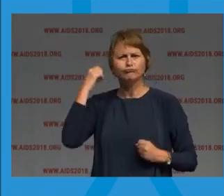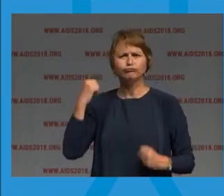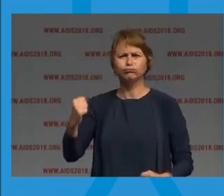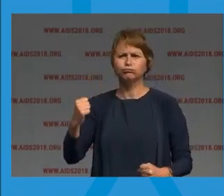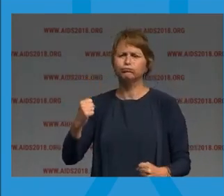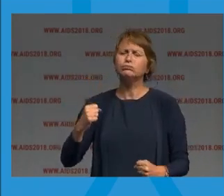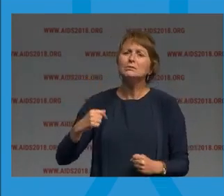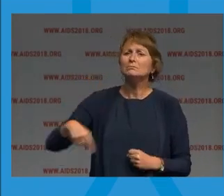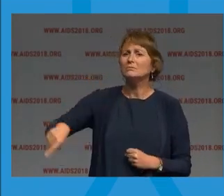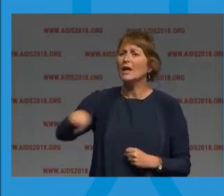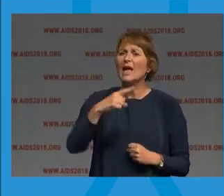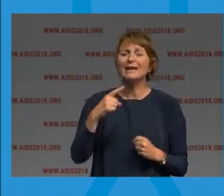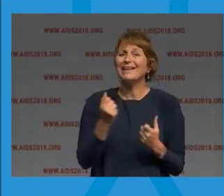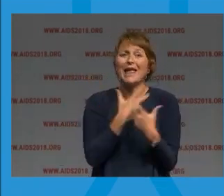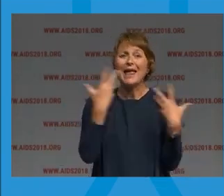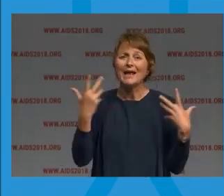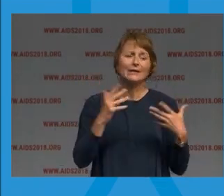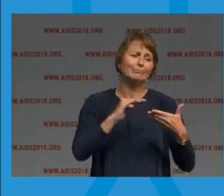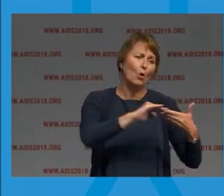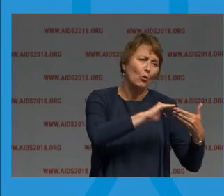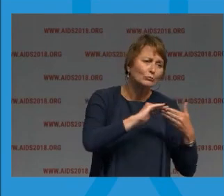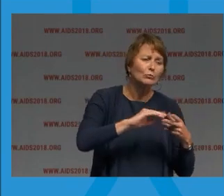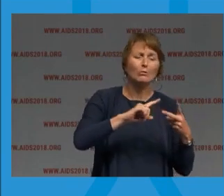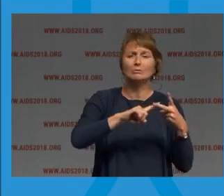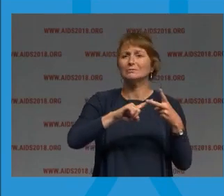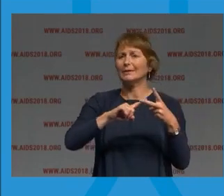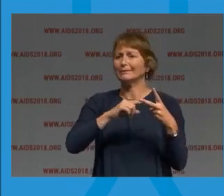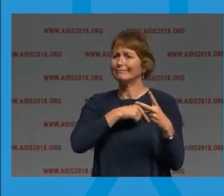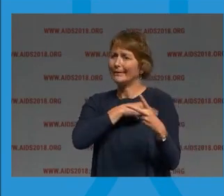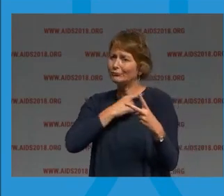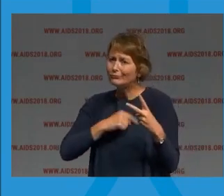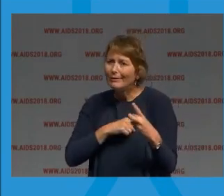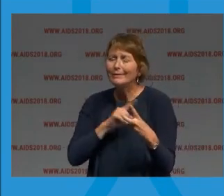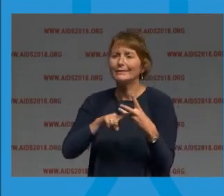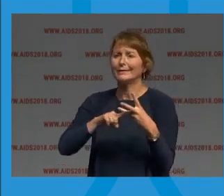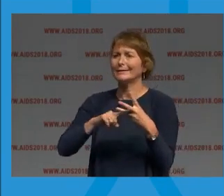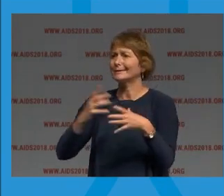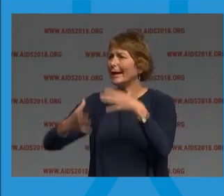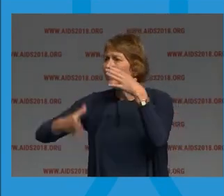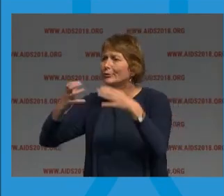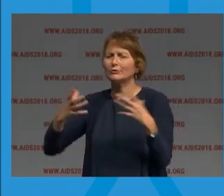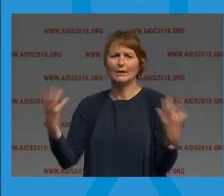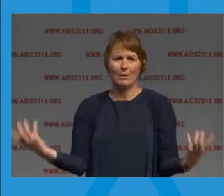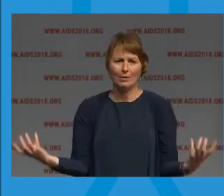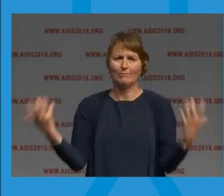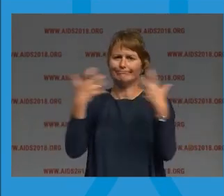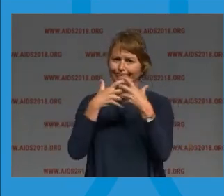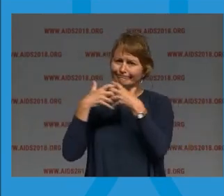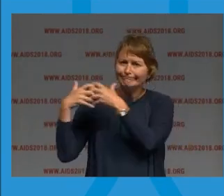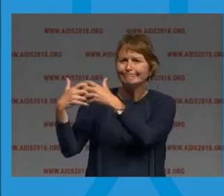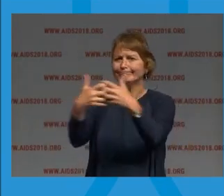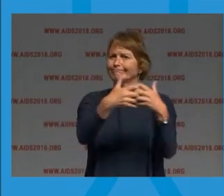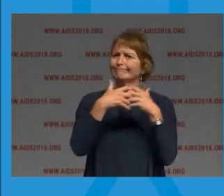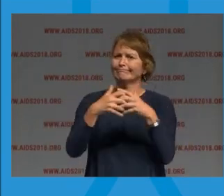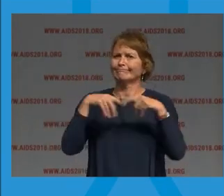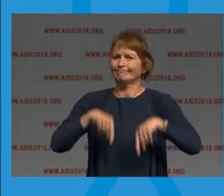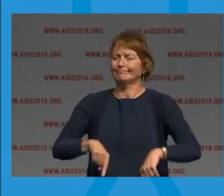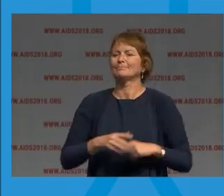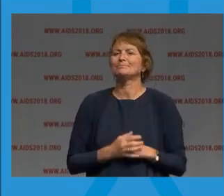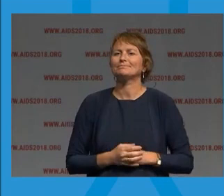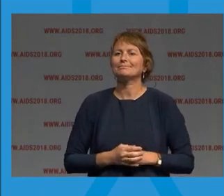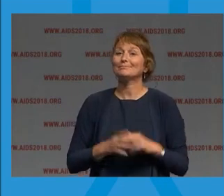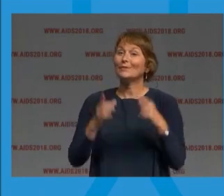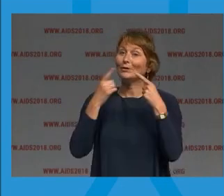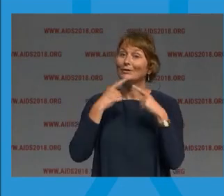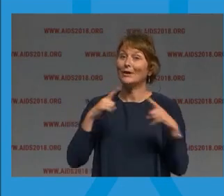together across agencies, charities and industries to make change at scale. To formally announce the MenStar